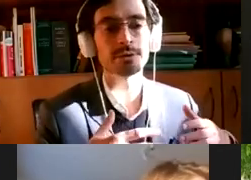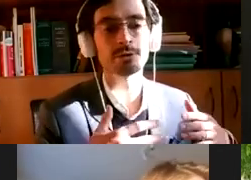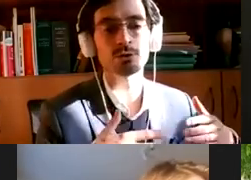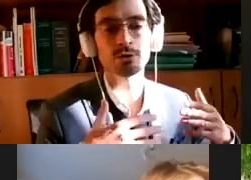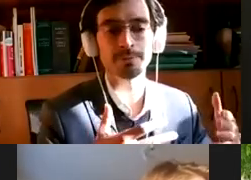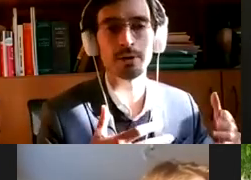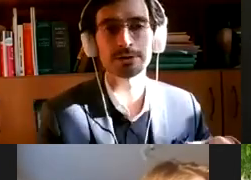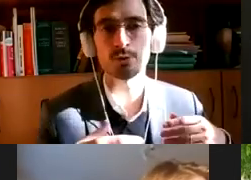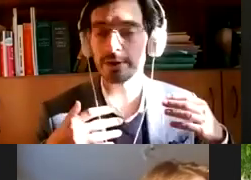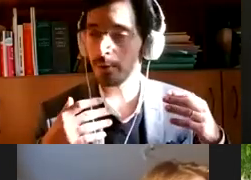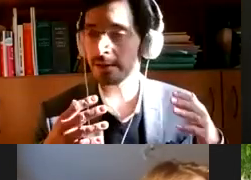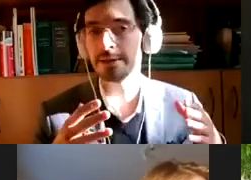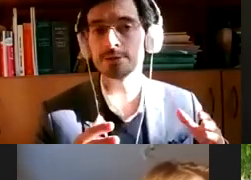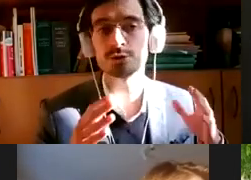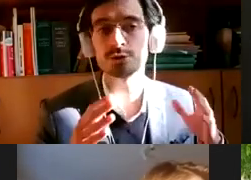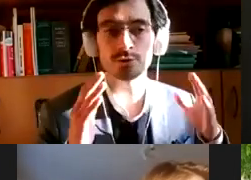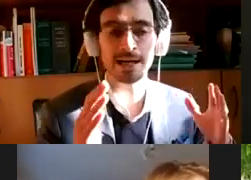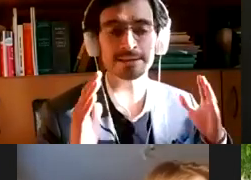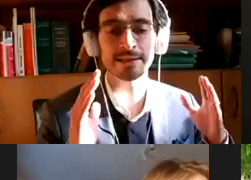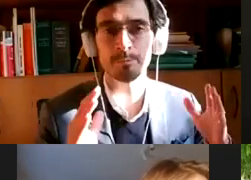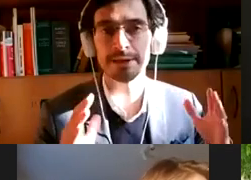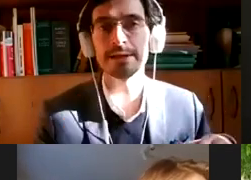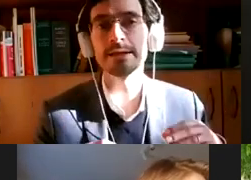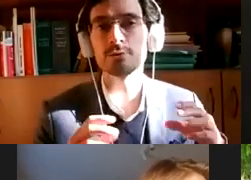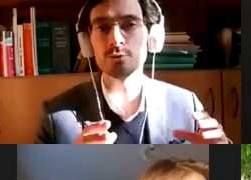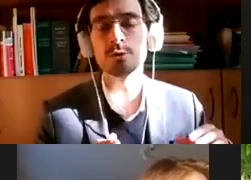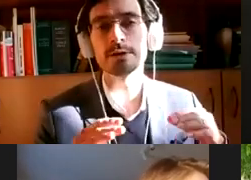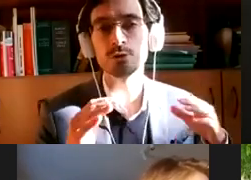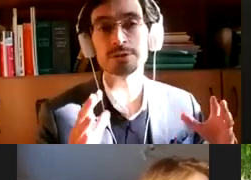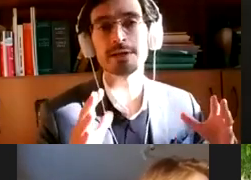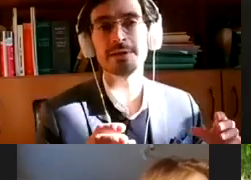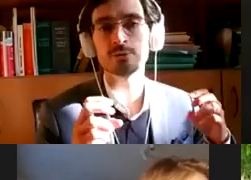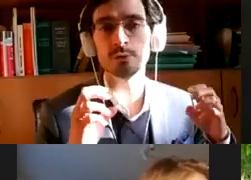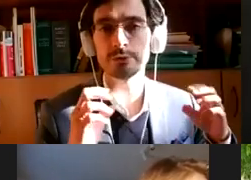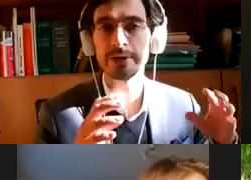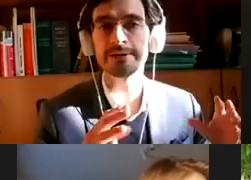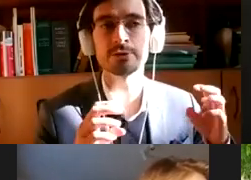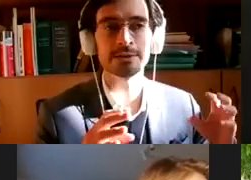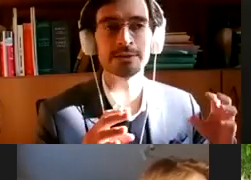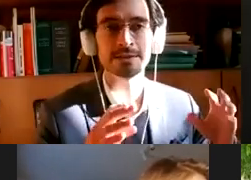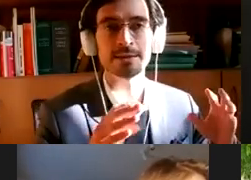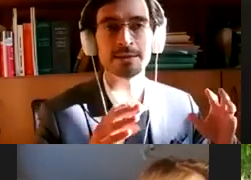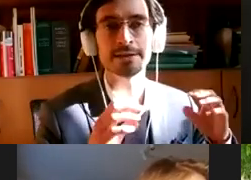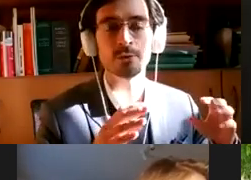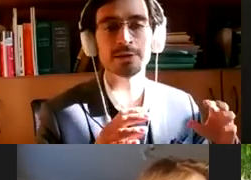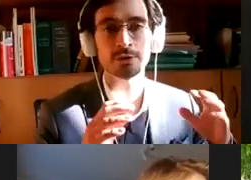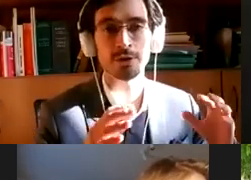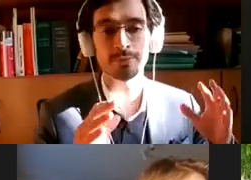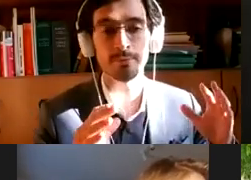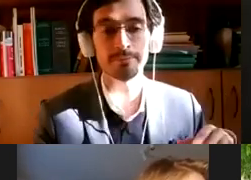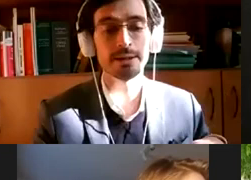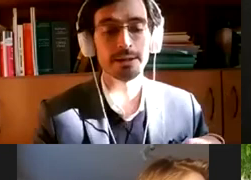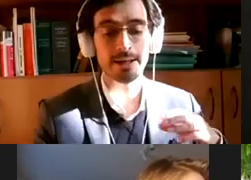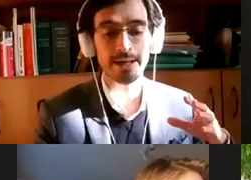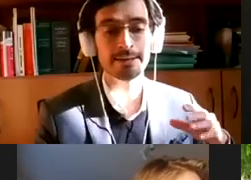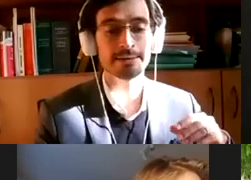we wanted to solve the problem. So we went there to just to ask the company to do something to create a drainage system adequate to solve the